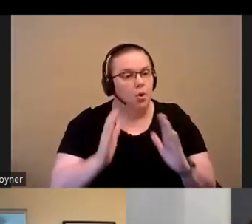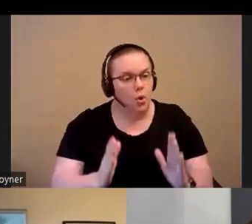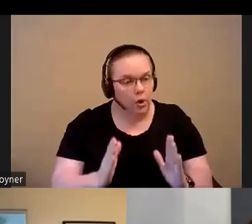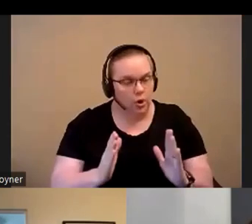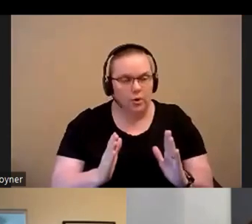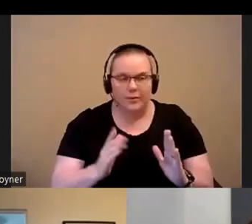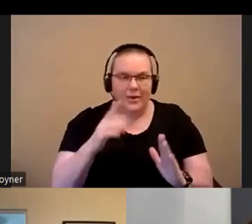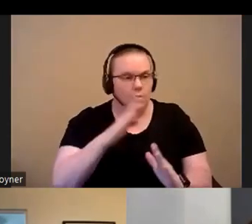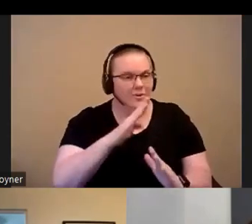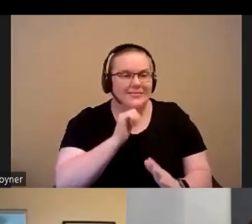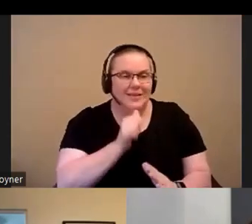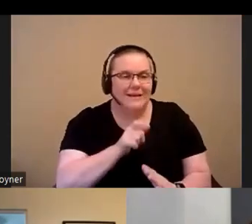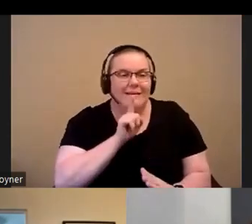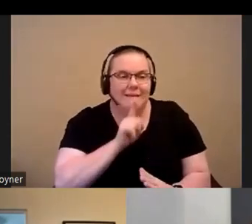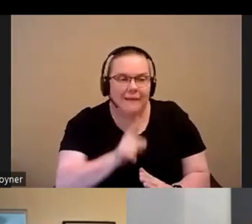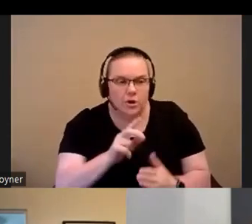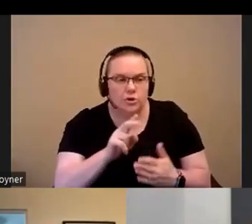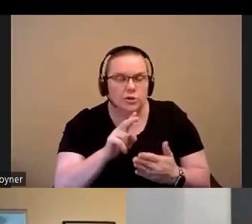end user.